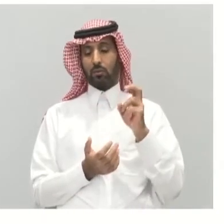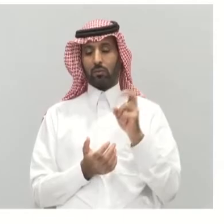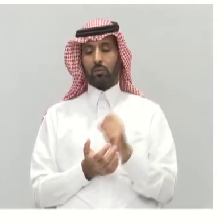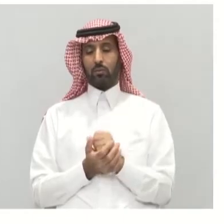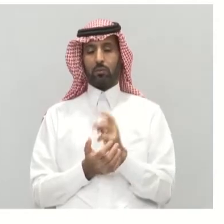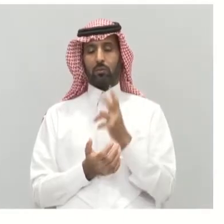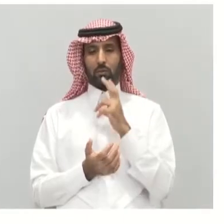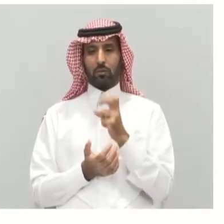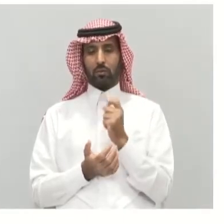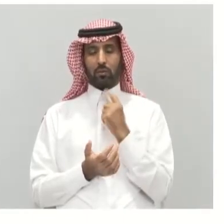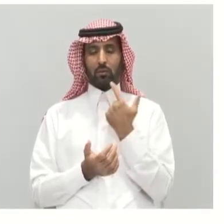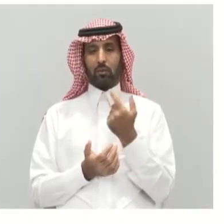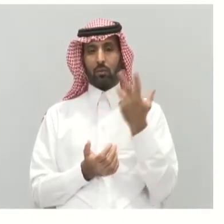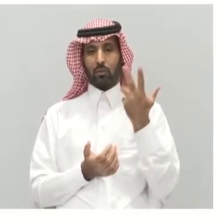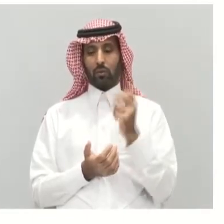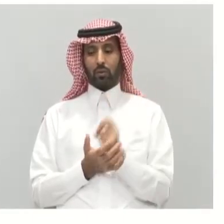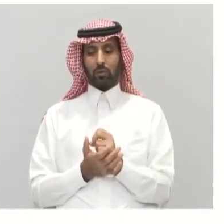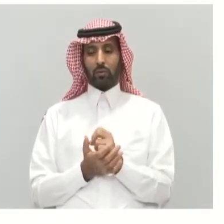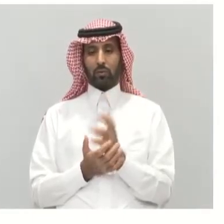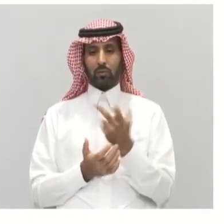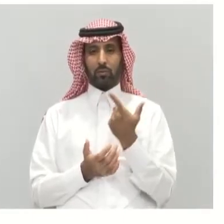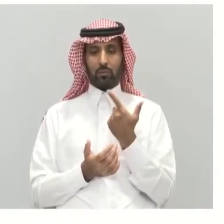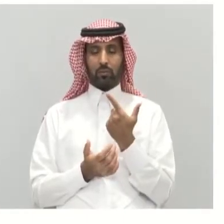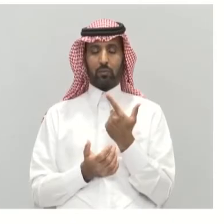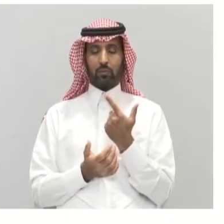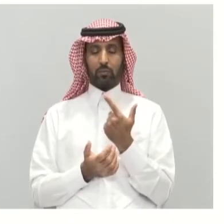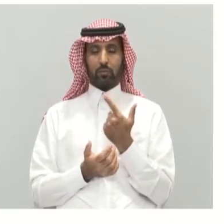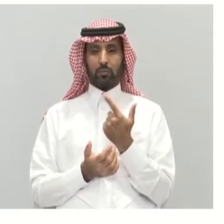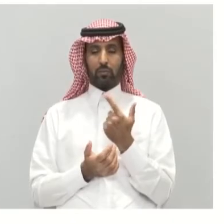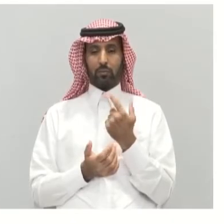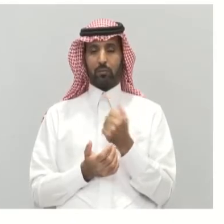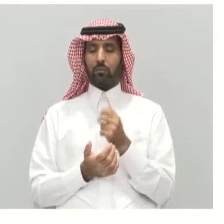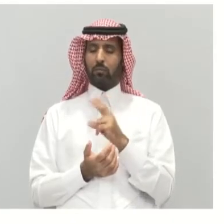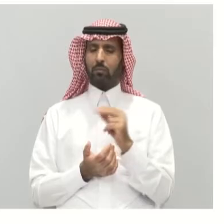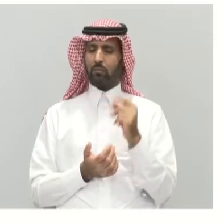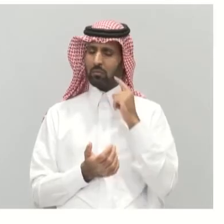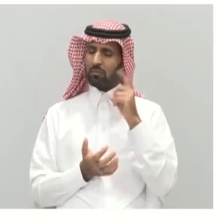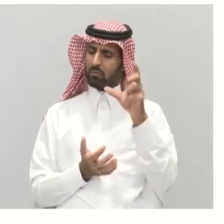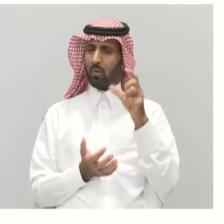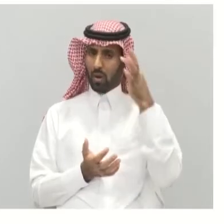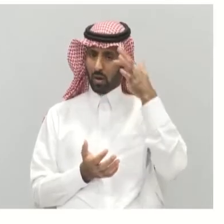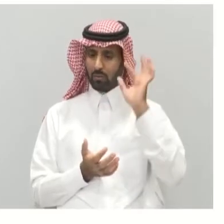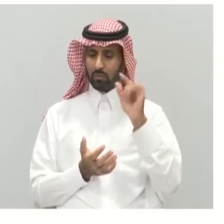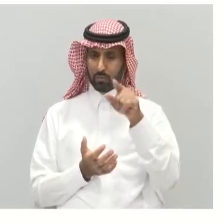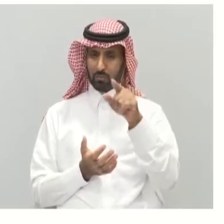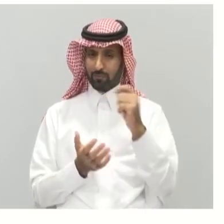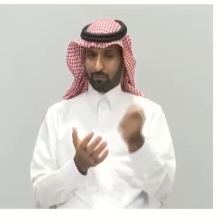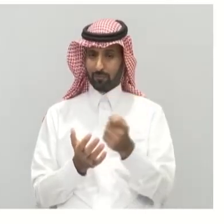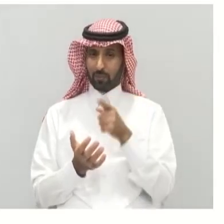in 2005. I was born in 1990, so talk about